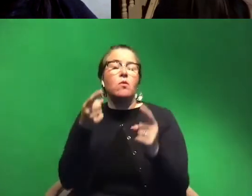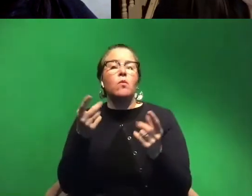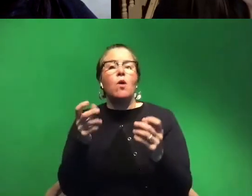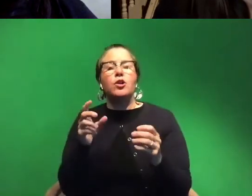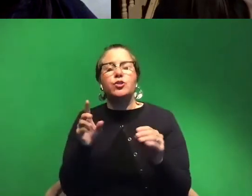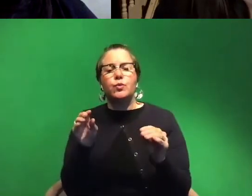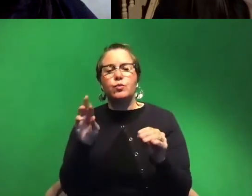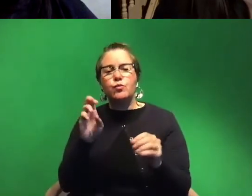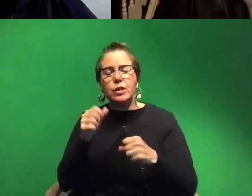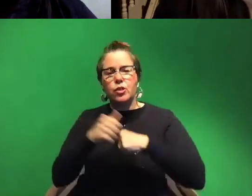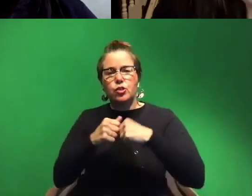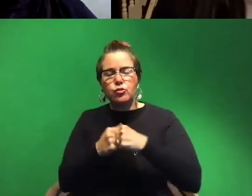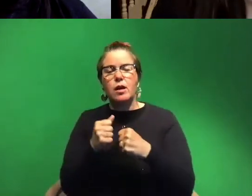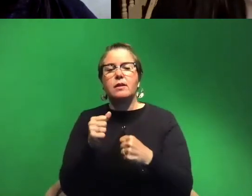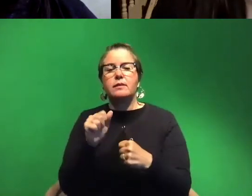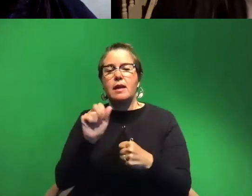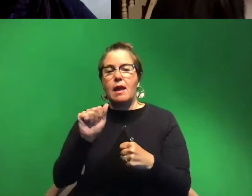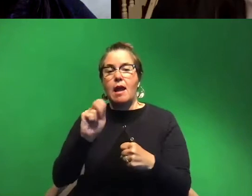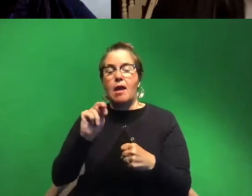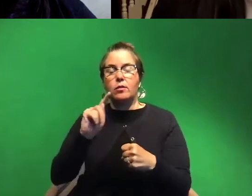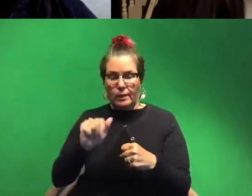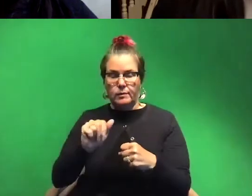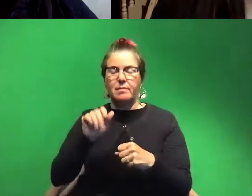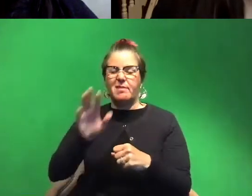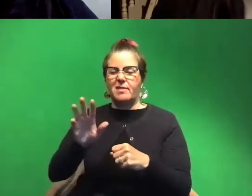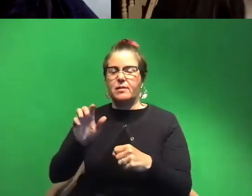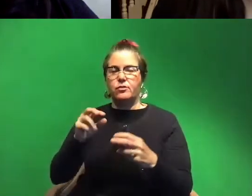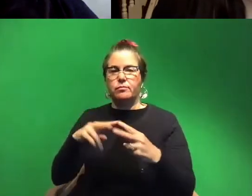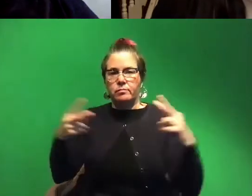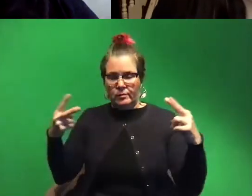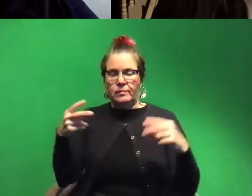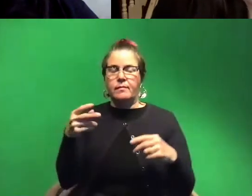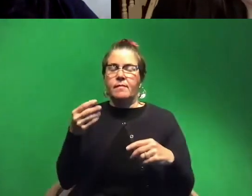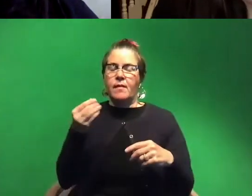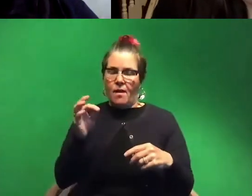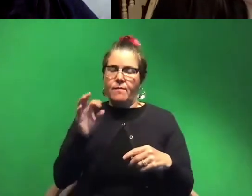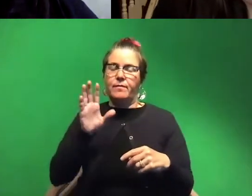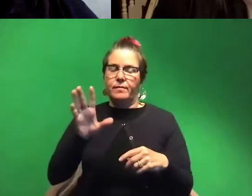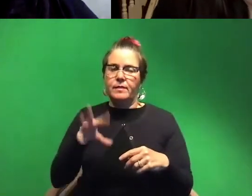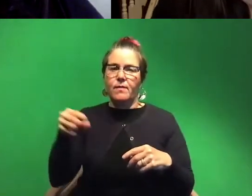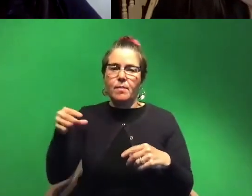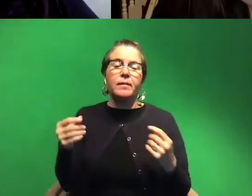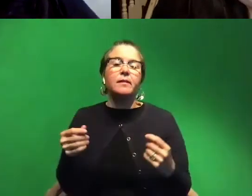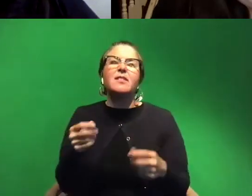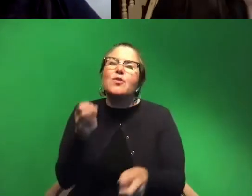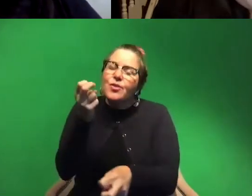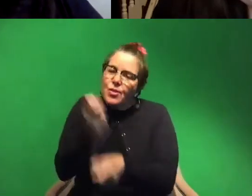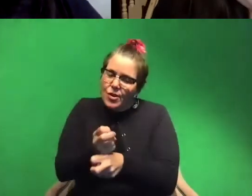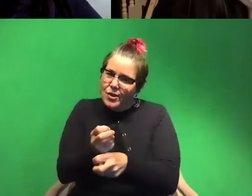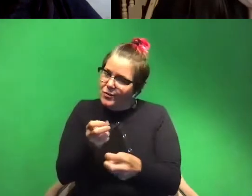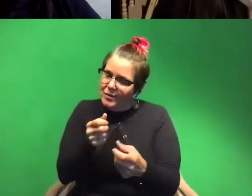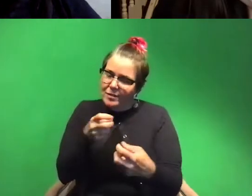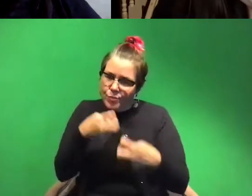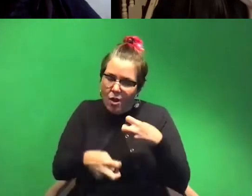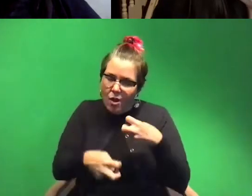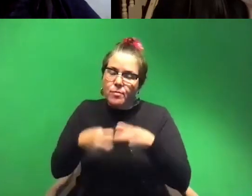reconstruct and annotate the genome of Sepia bandensis. We have not done that because we've run into a lot of problems with that.